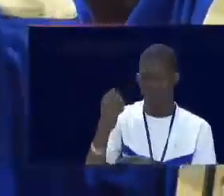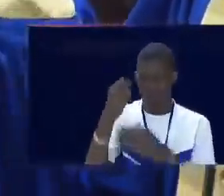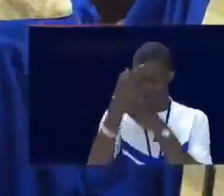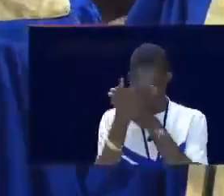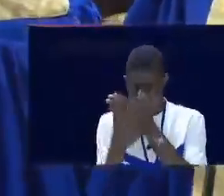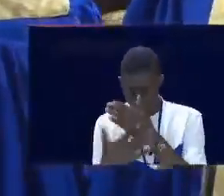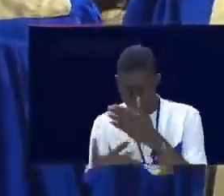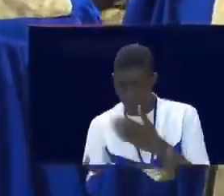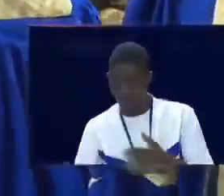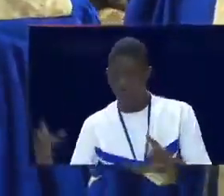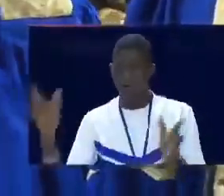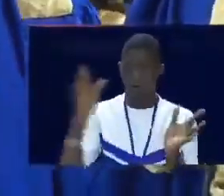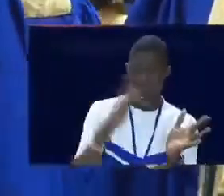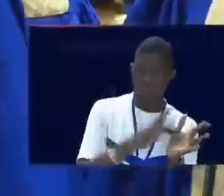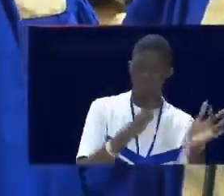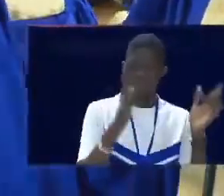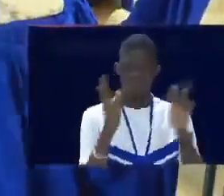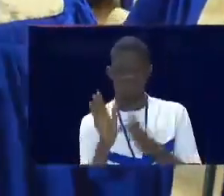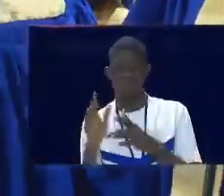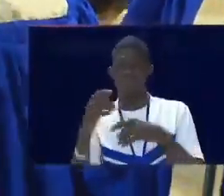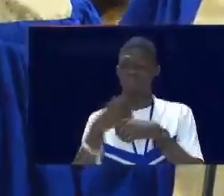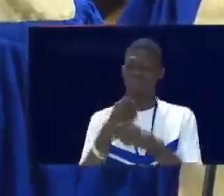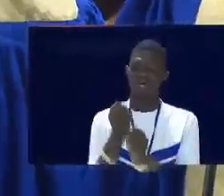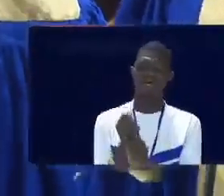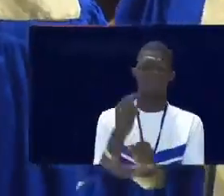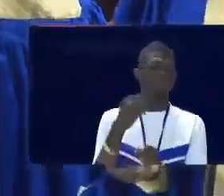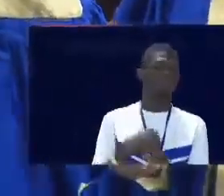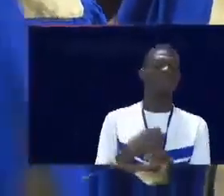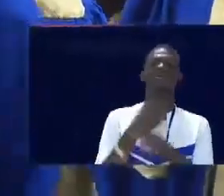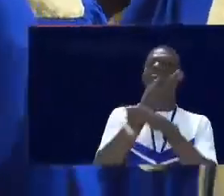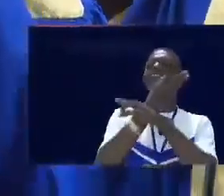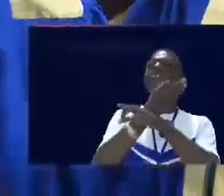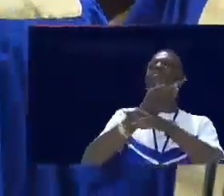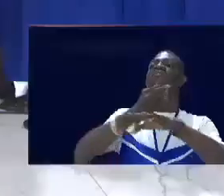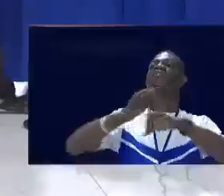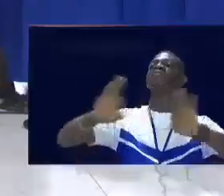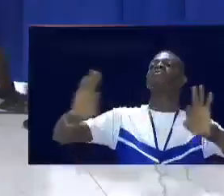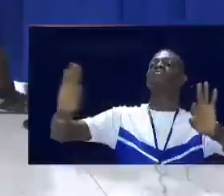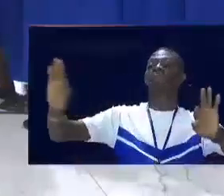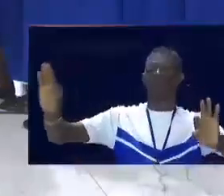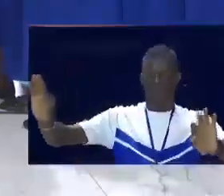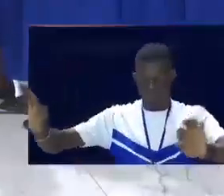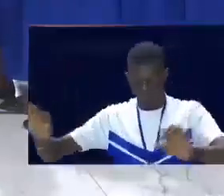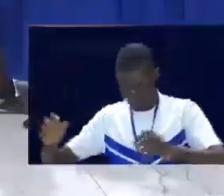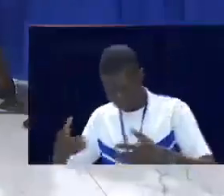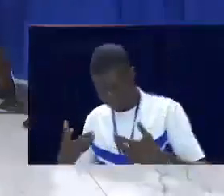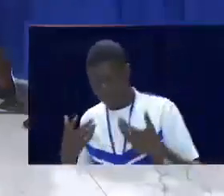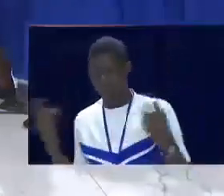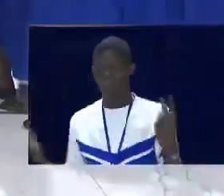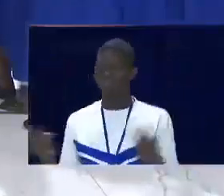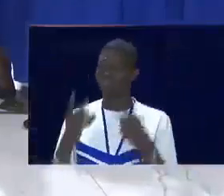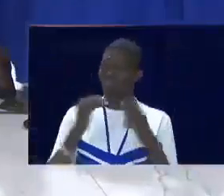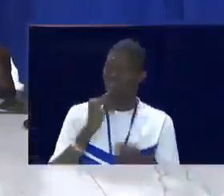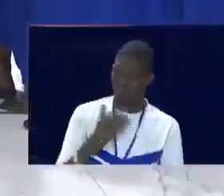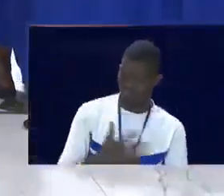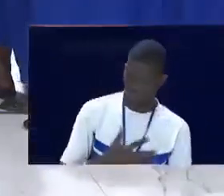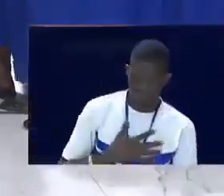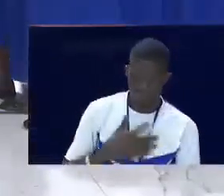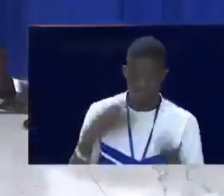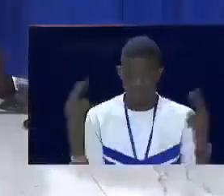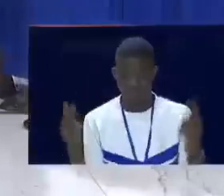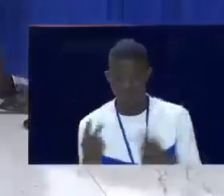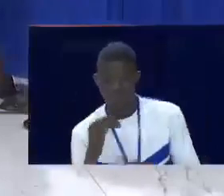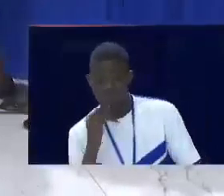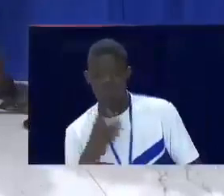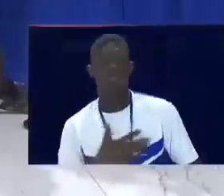Oh, the blood of Jesus. Victory is mine. Victory is